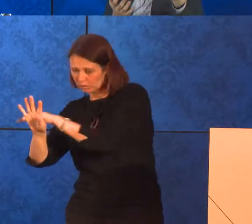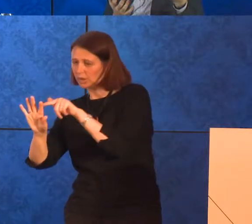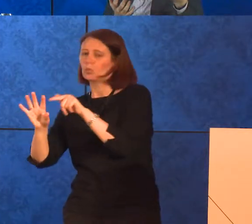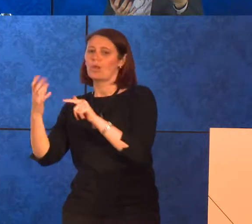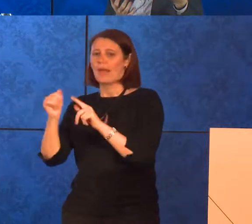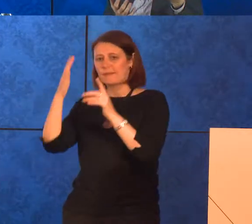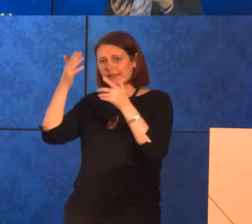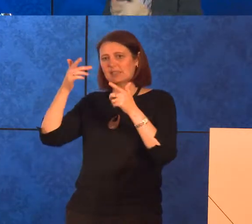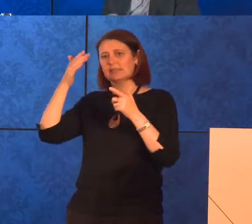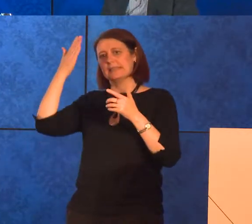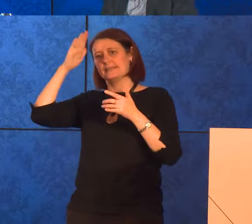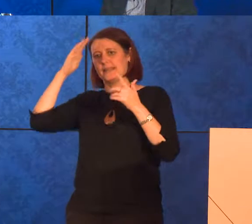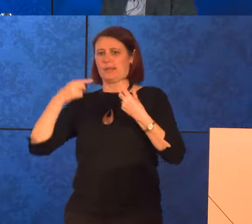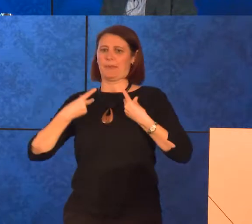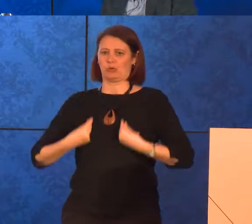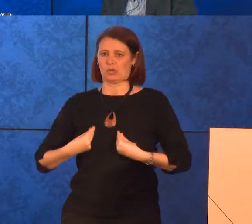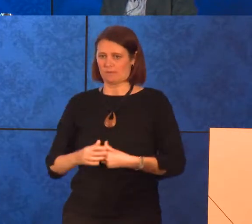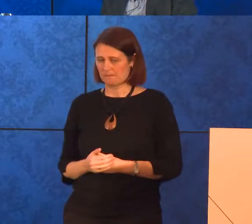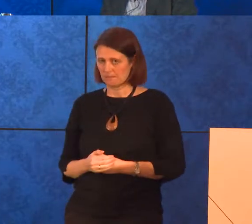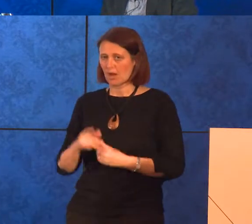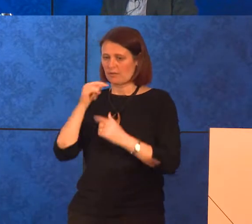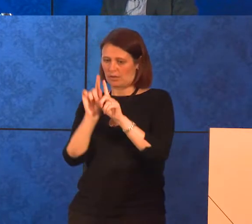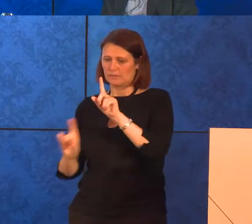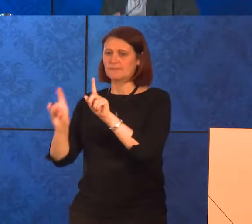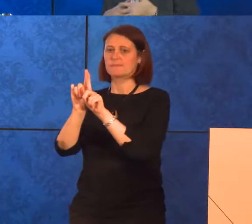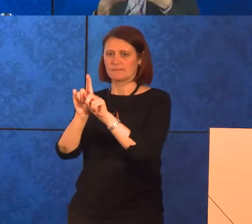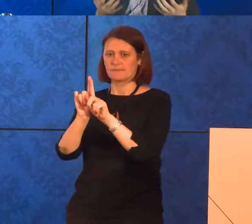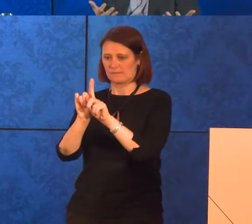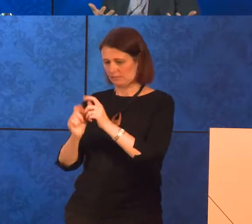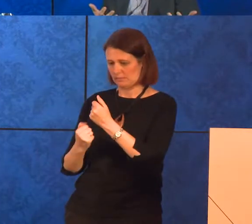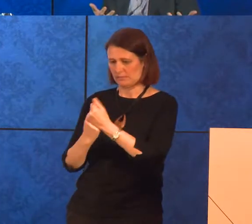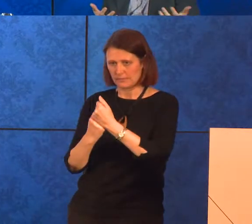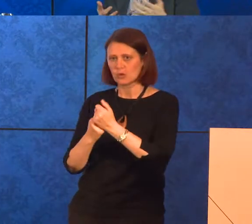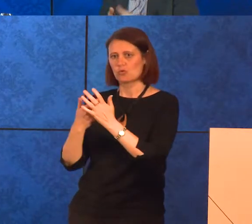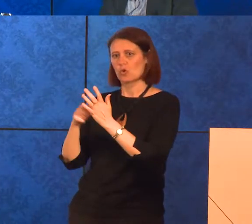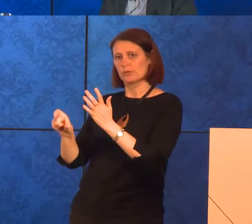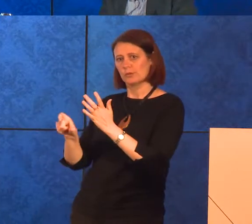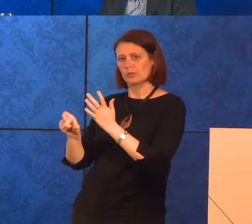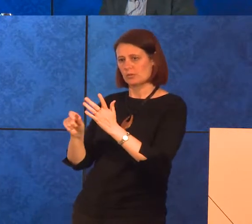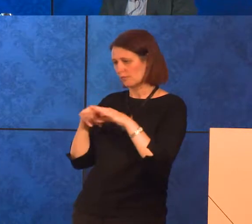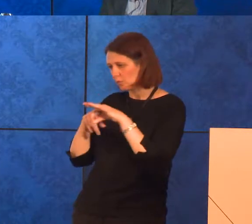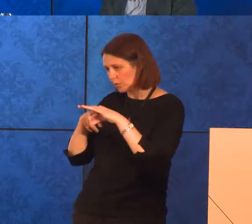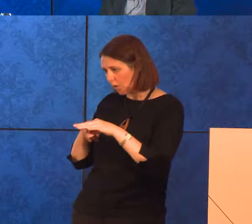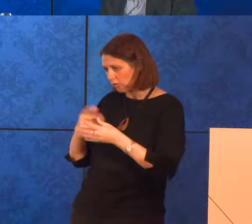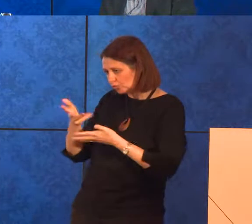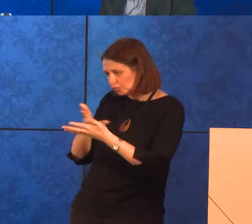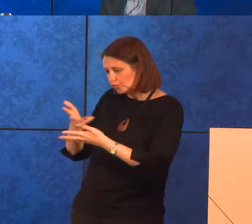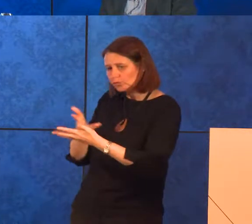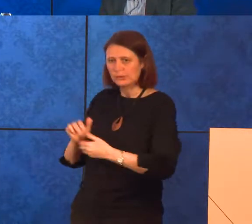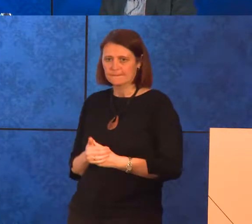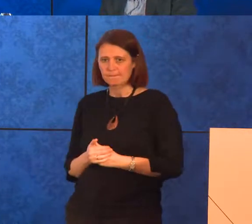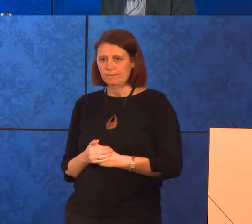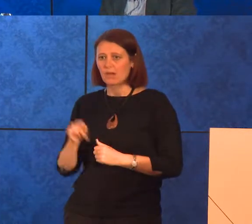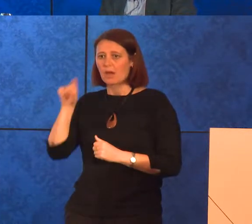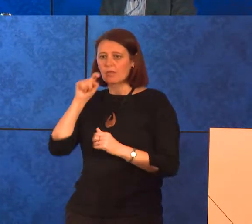So that's a senior barrister who is appointed to assist the Royal Commission in their inquiries. And they